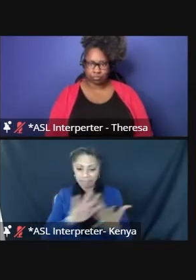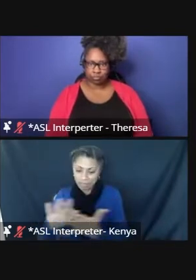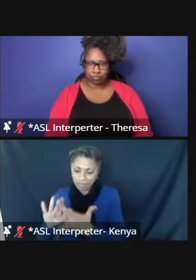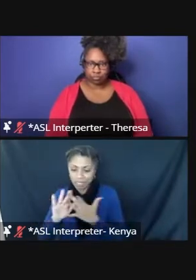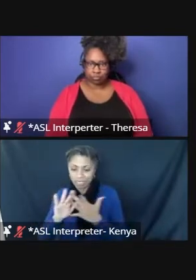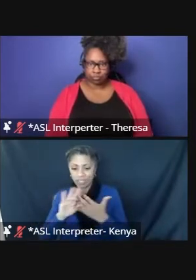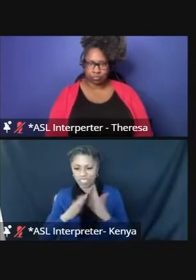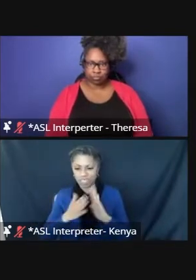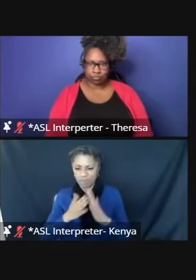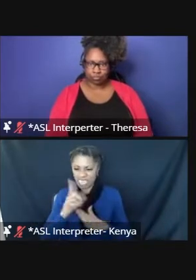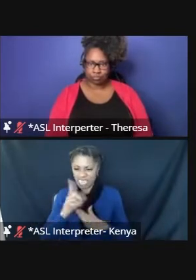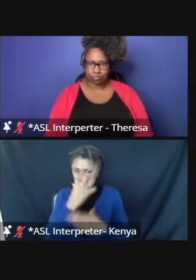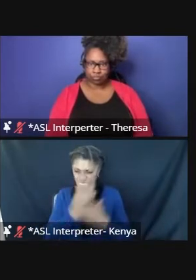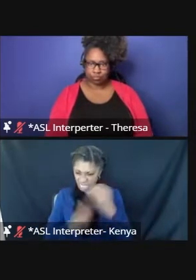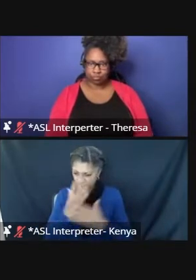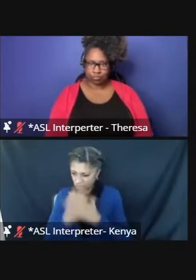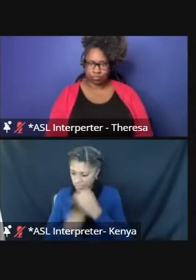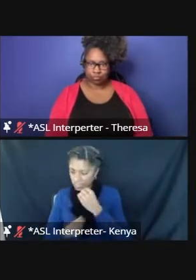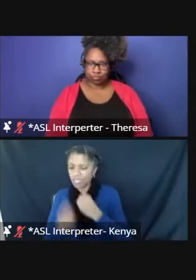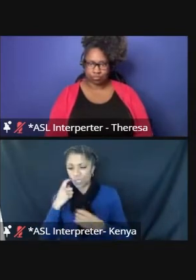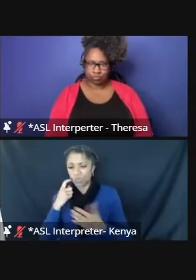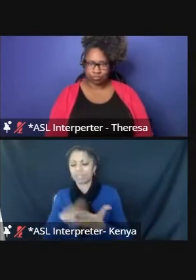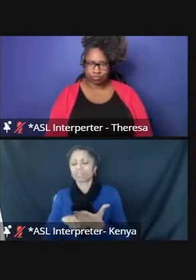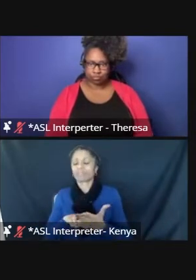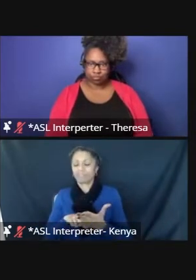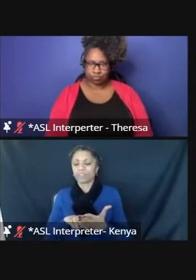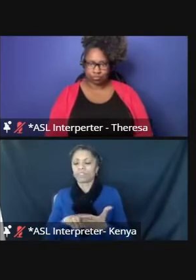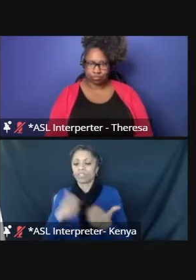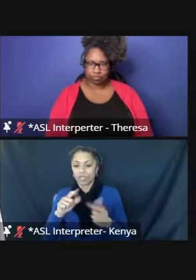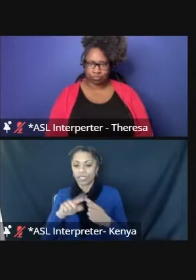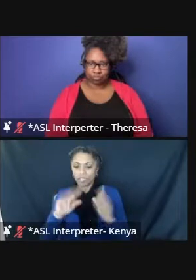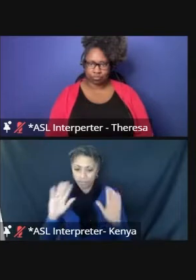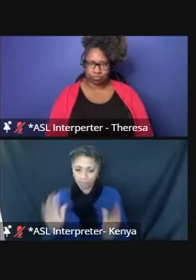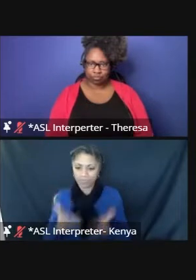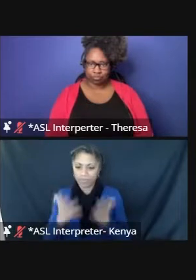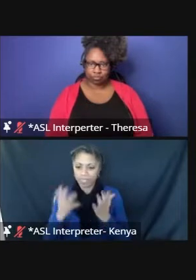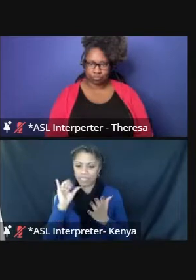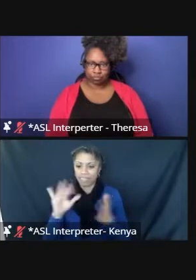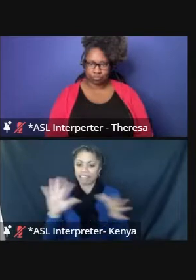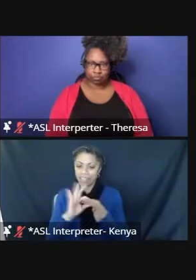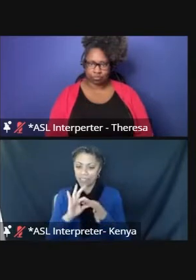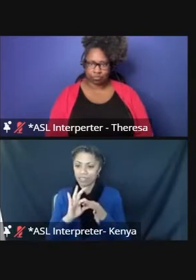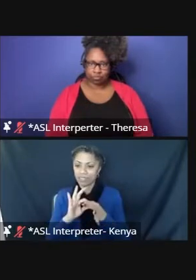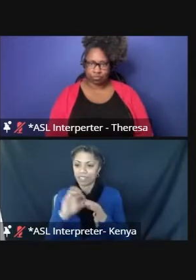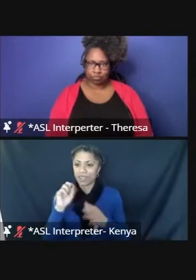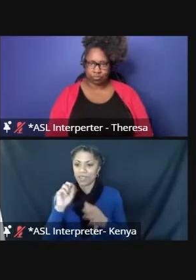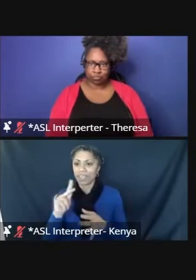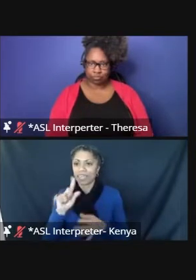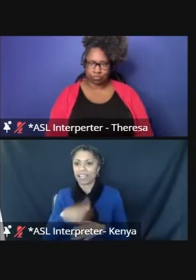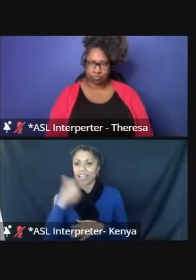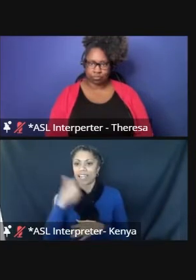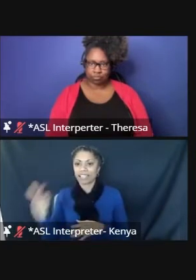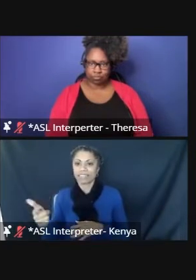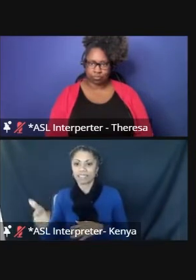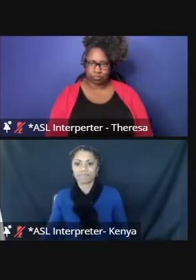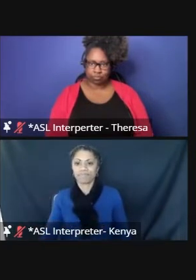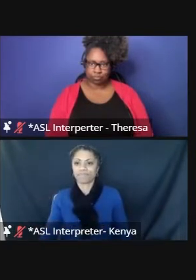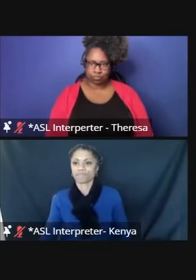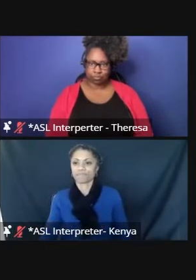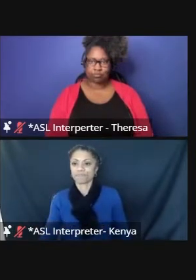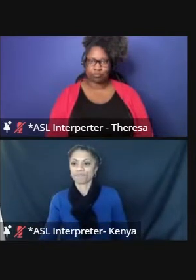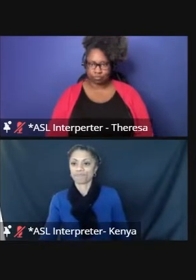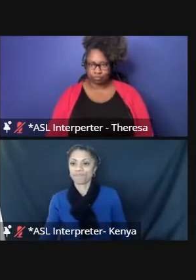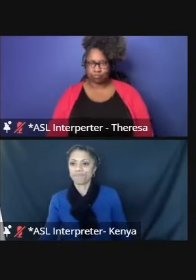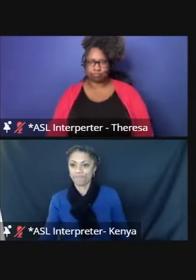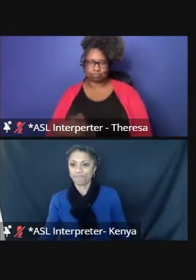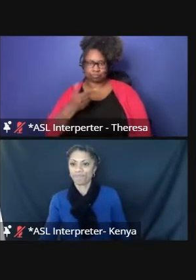noticed them. That's a huge part of creating an inclusive coalition. So I'll just remind folks to just jot